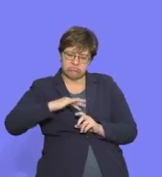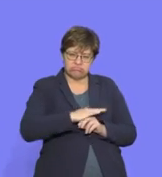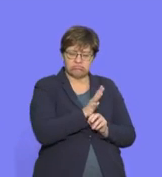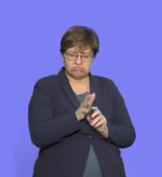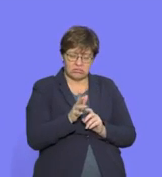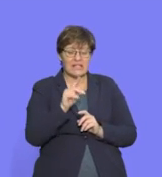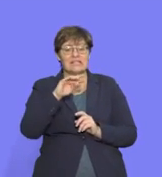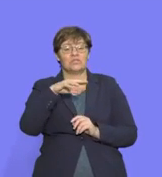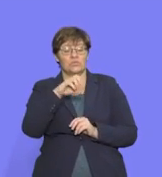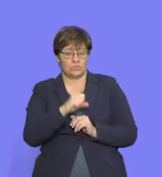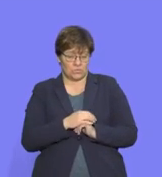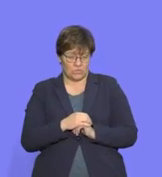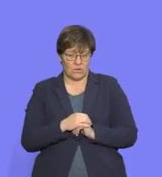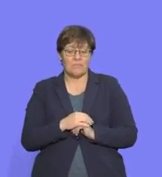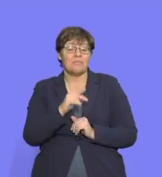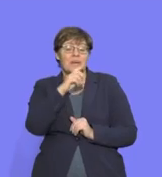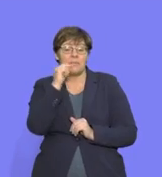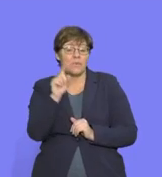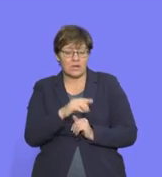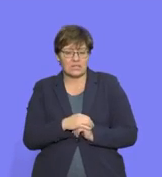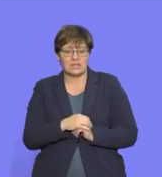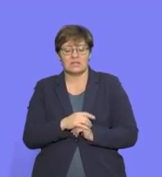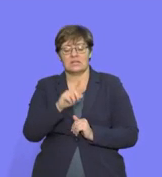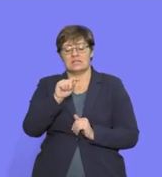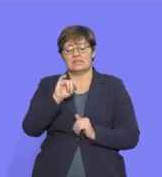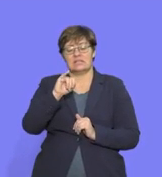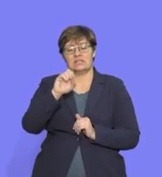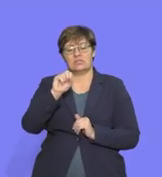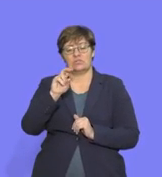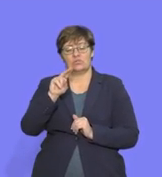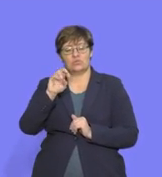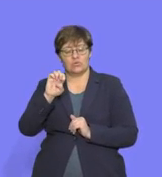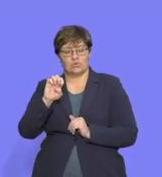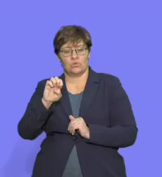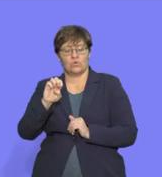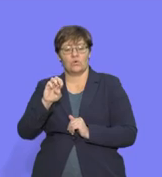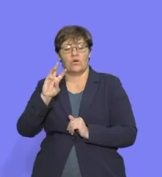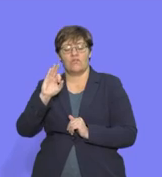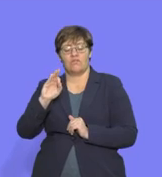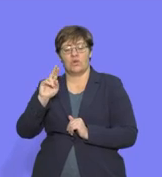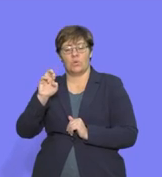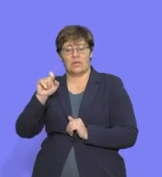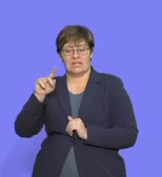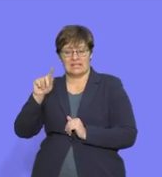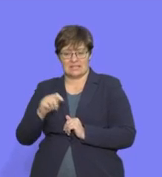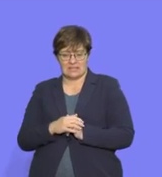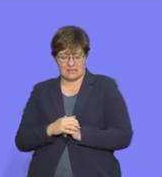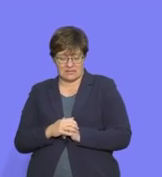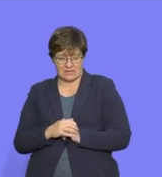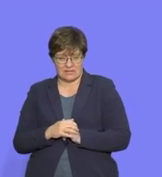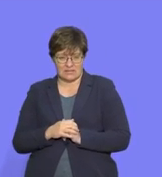It bathes the tissues in what we call tissue fluid or interstitial